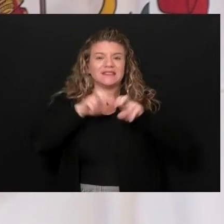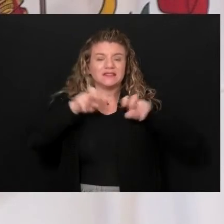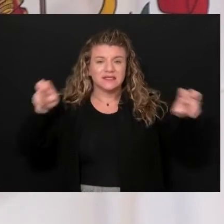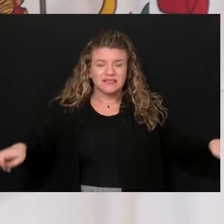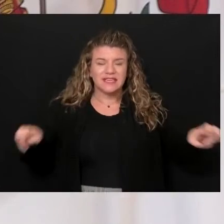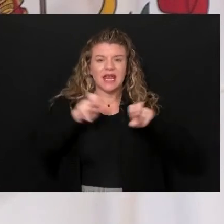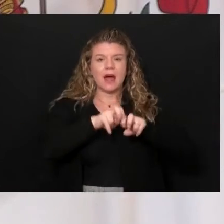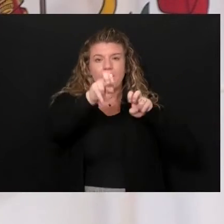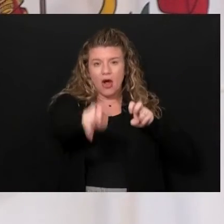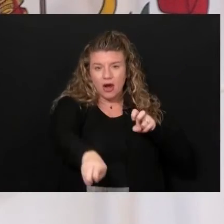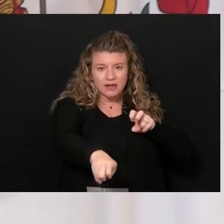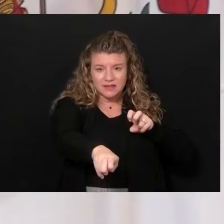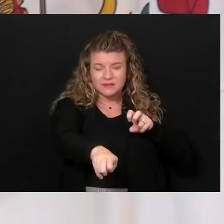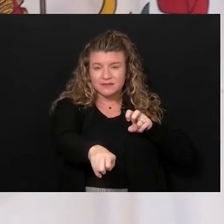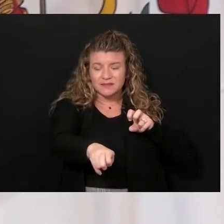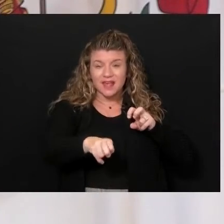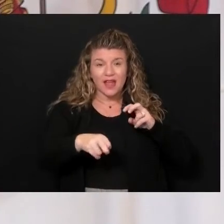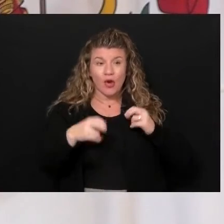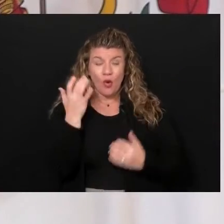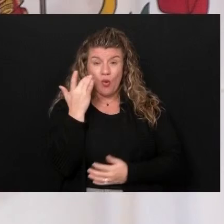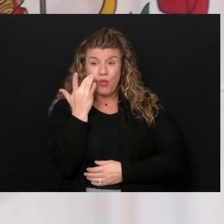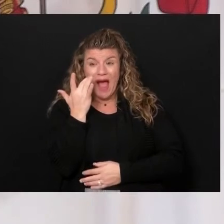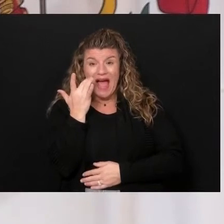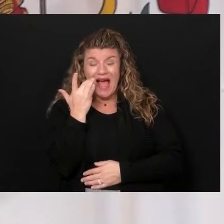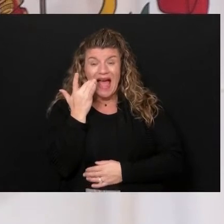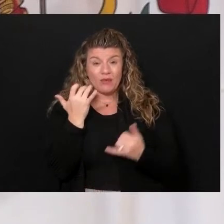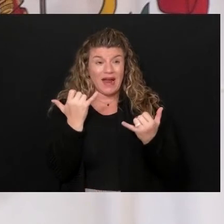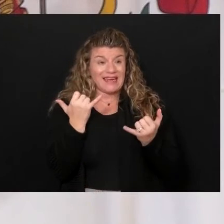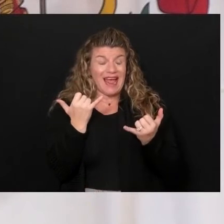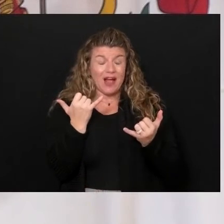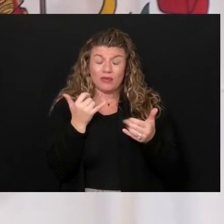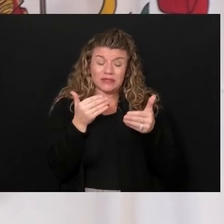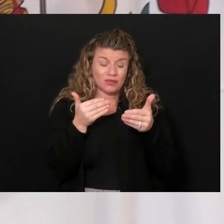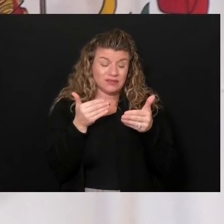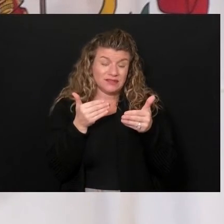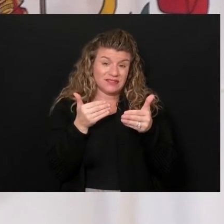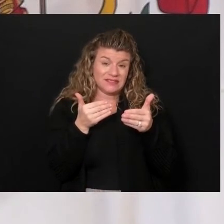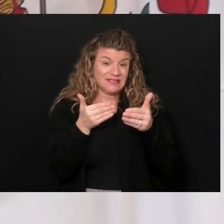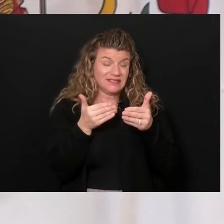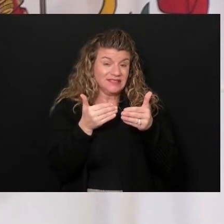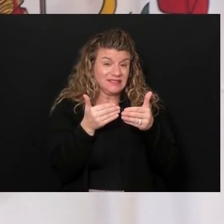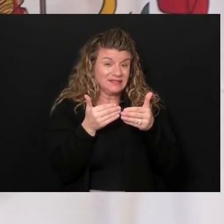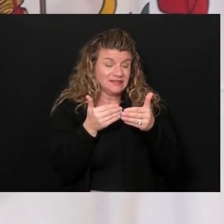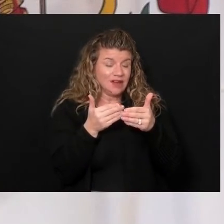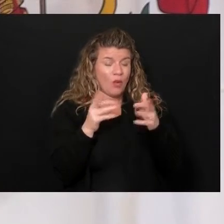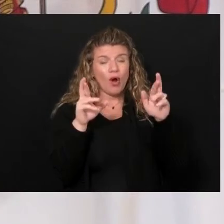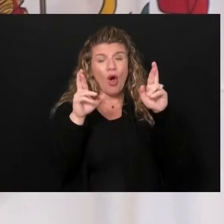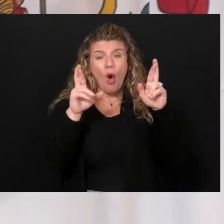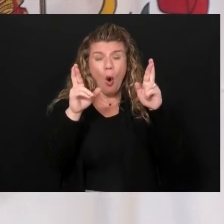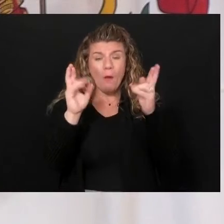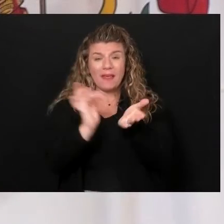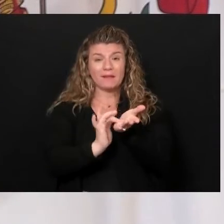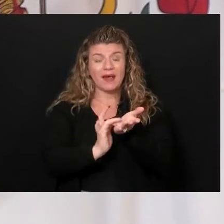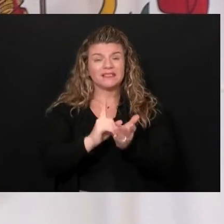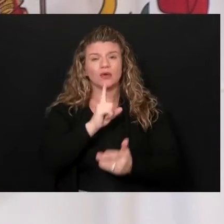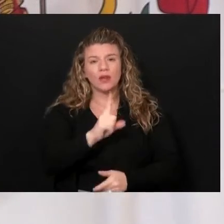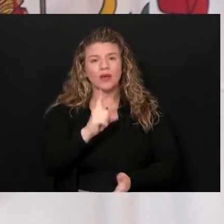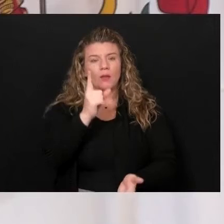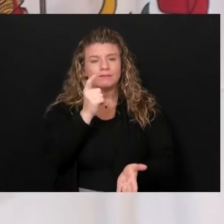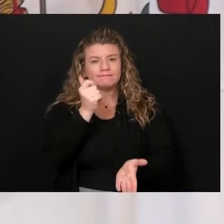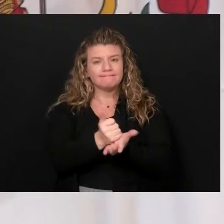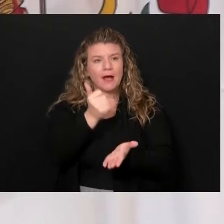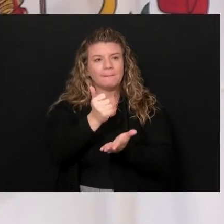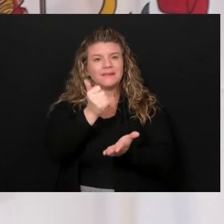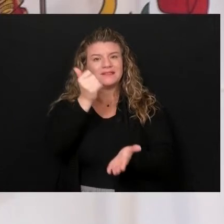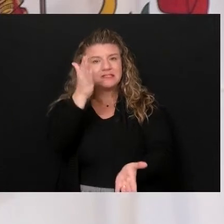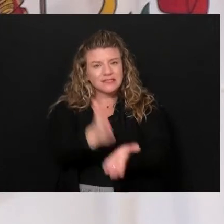apart. We're only on a short fuse now. We hope and pray this vaccine's really going to help us stop this